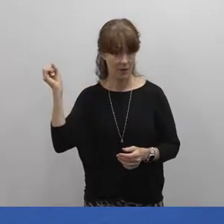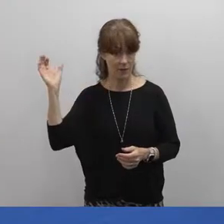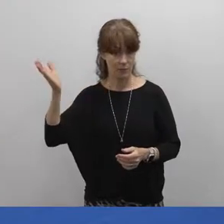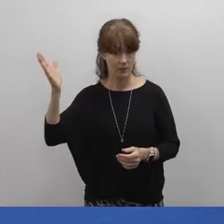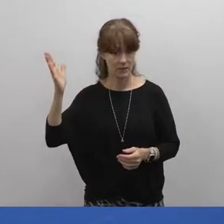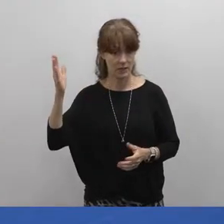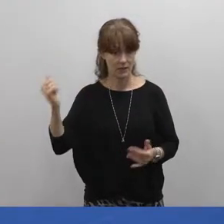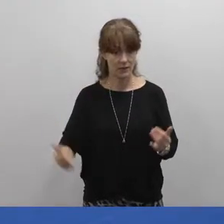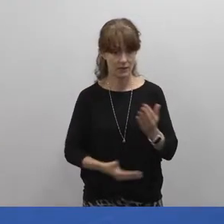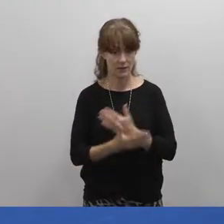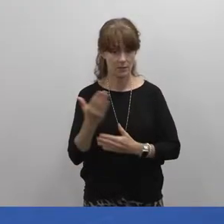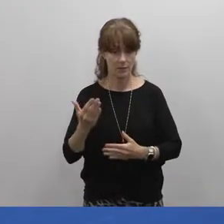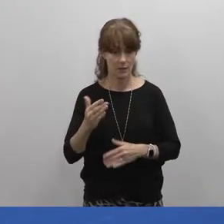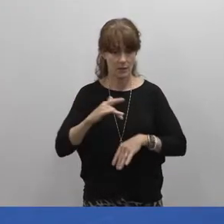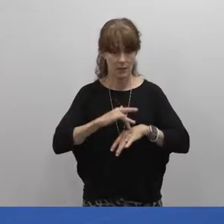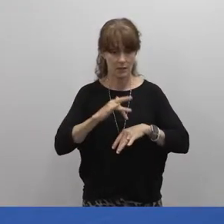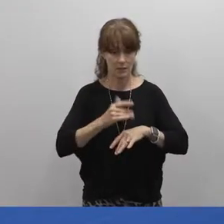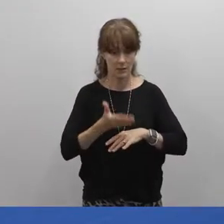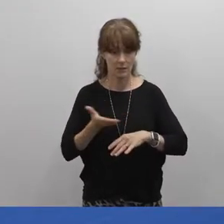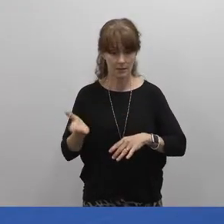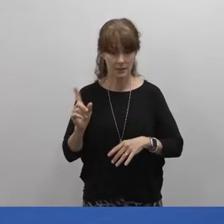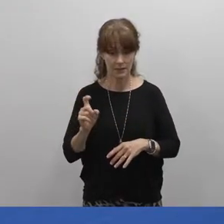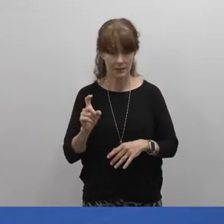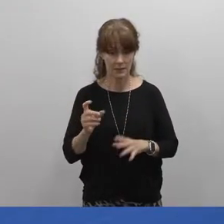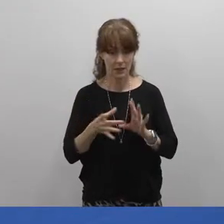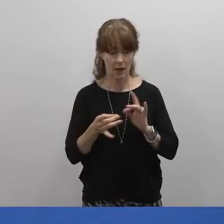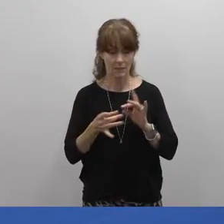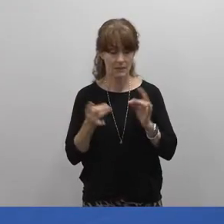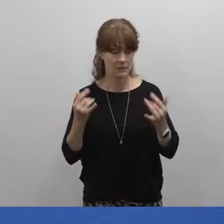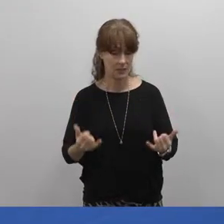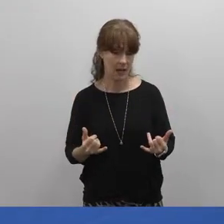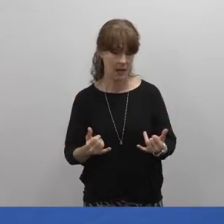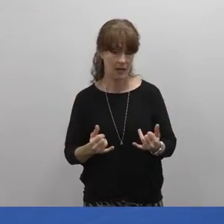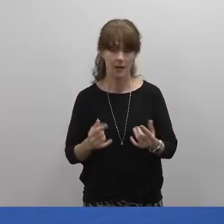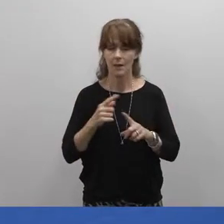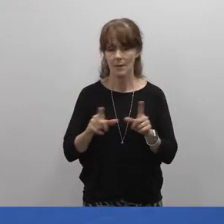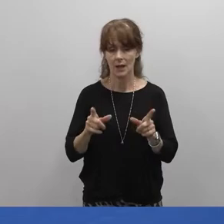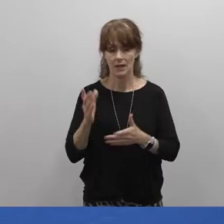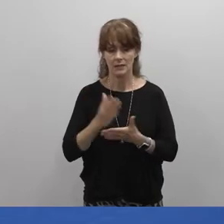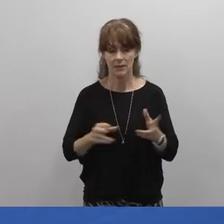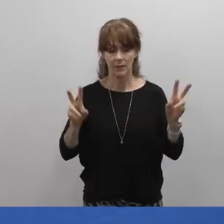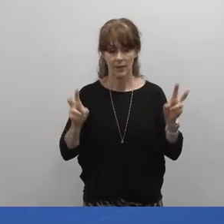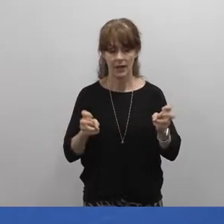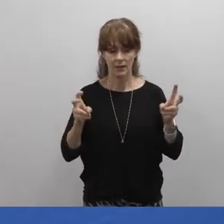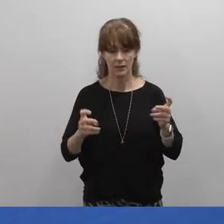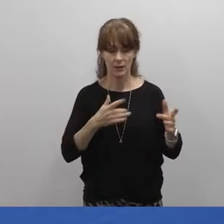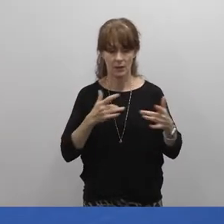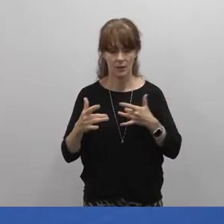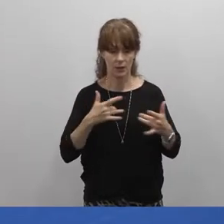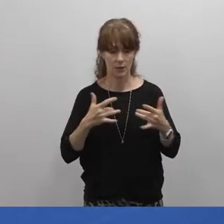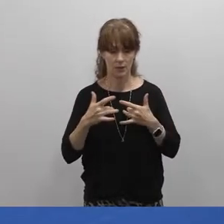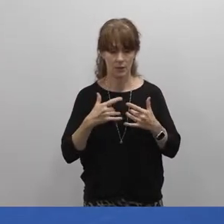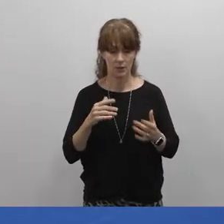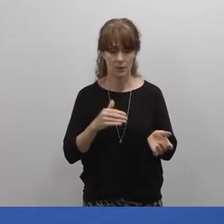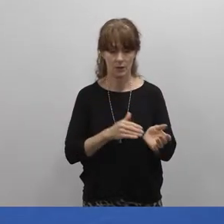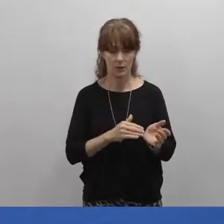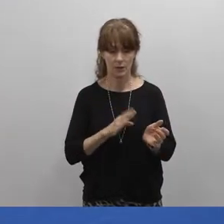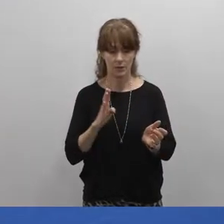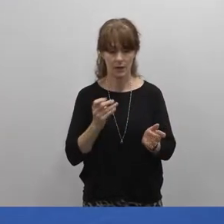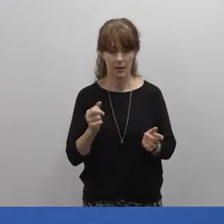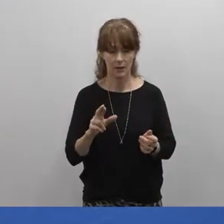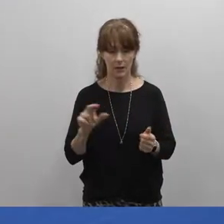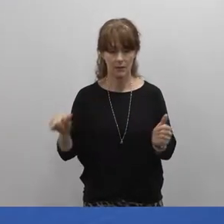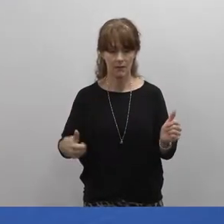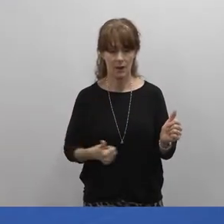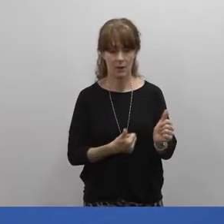morning. Ms. Miranda, I know you're gonna touch on some of the comments today, but in terms of some of the issues and concerns raised, Dr. Baker, can we have some